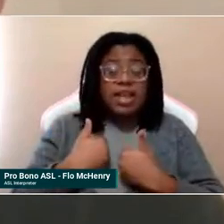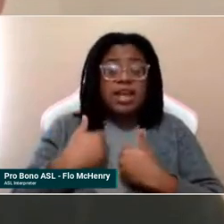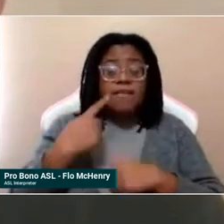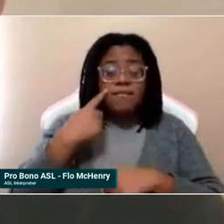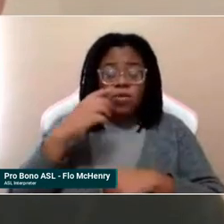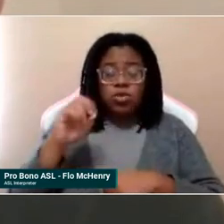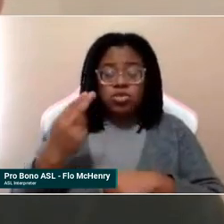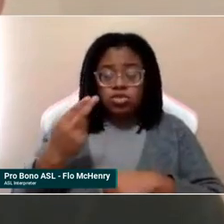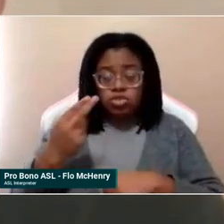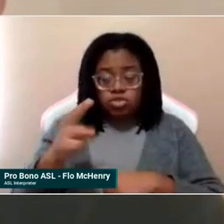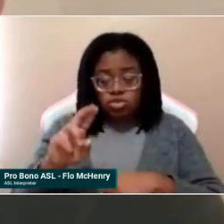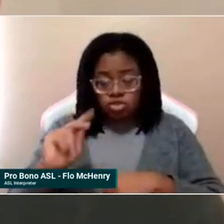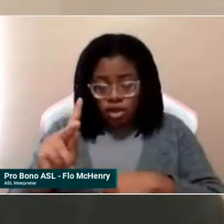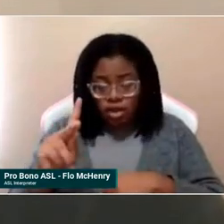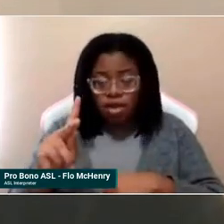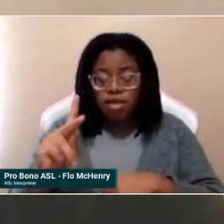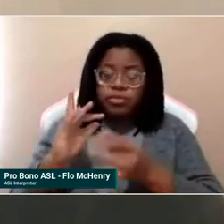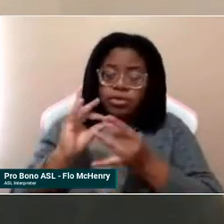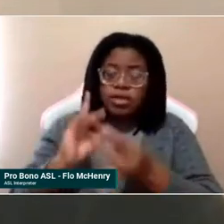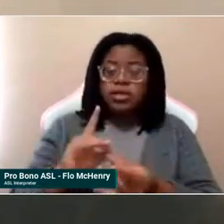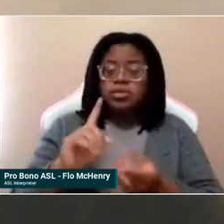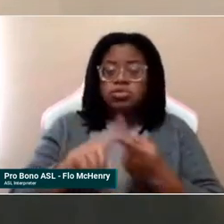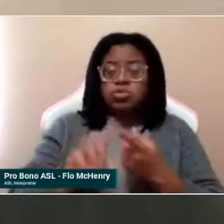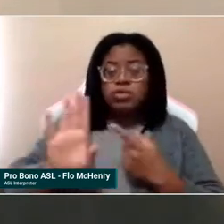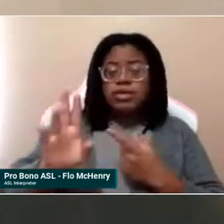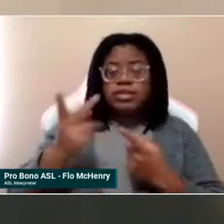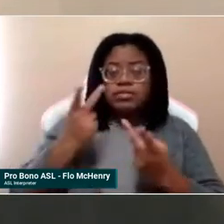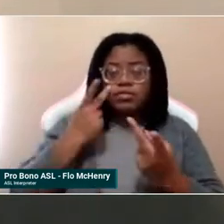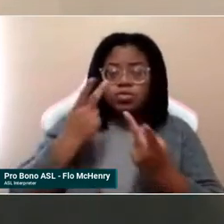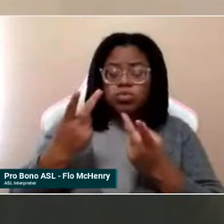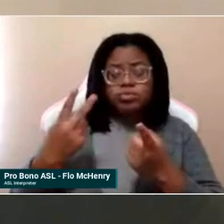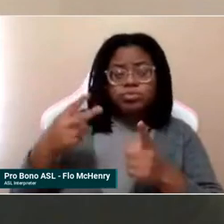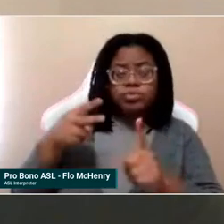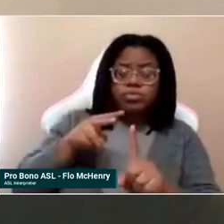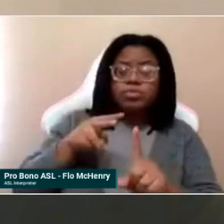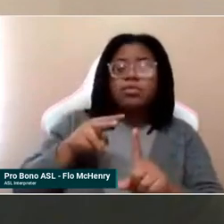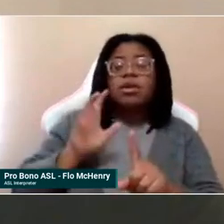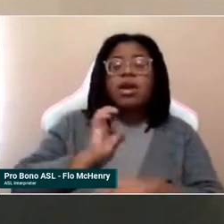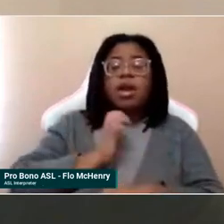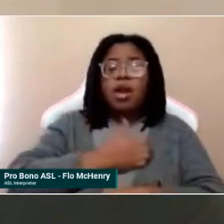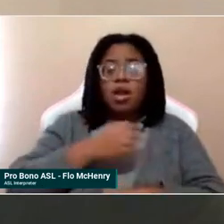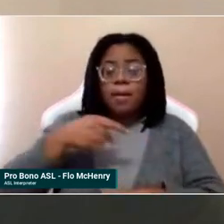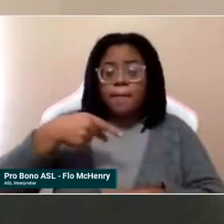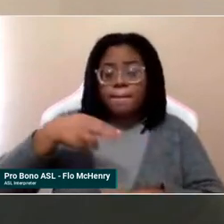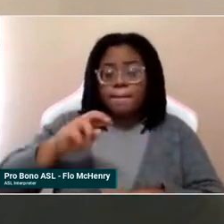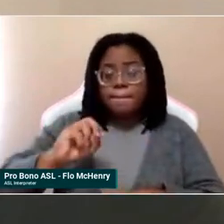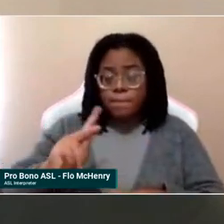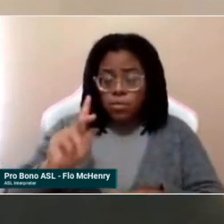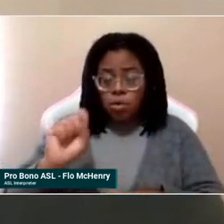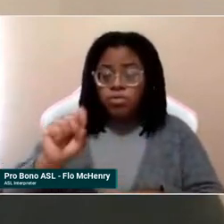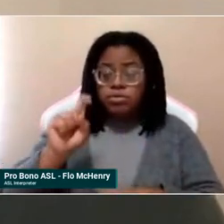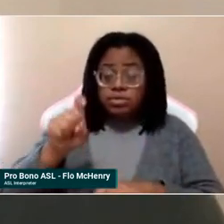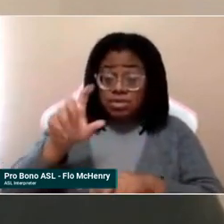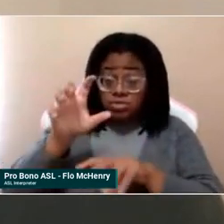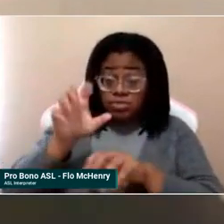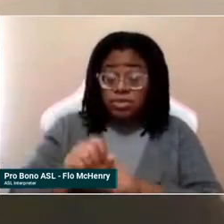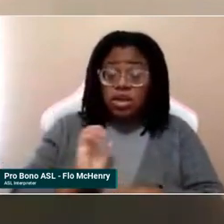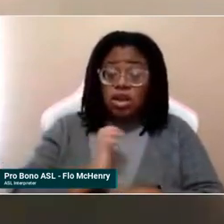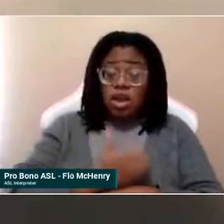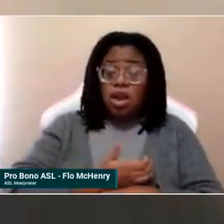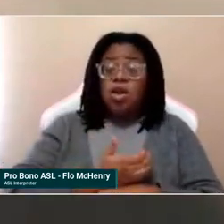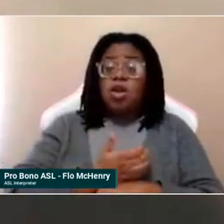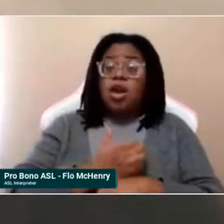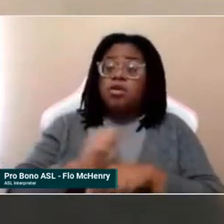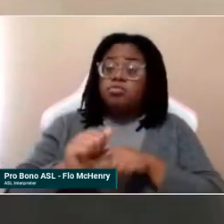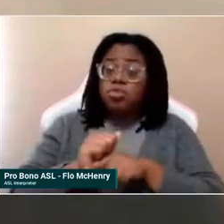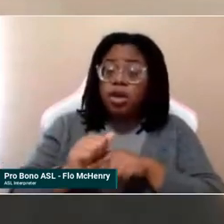do with how, in his view, our parks need to adapt our practices to increased